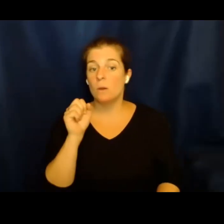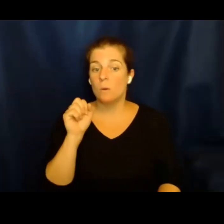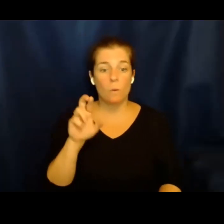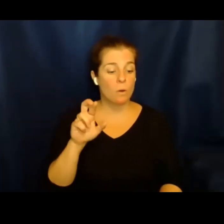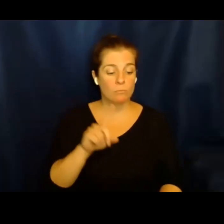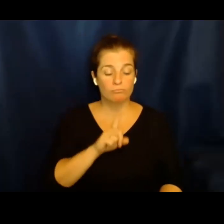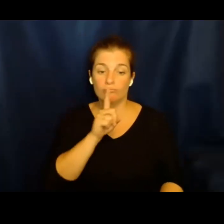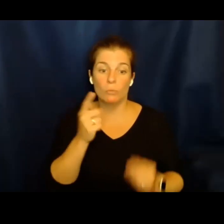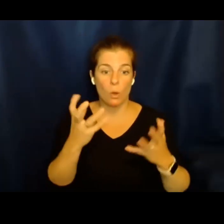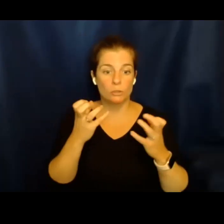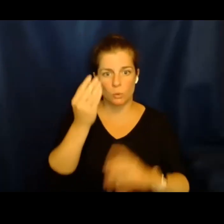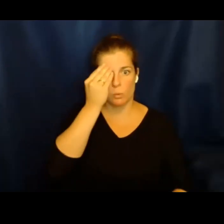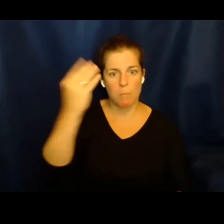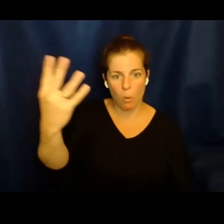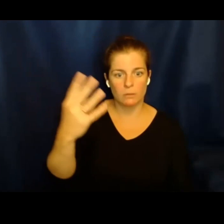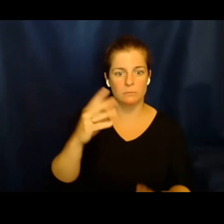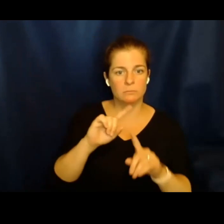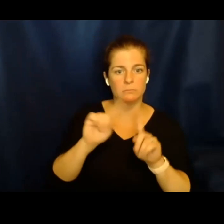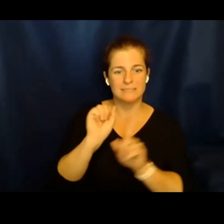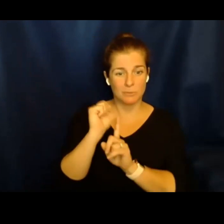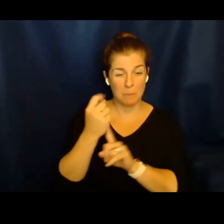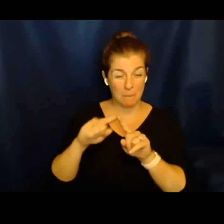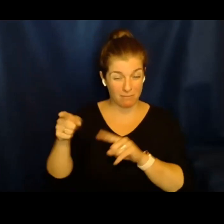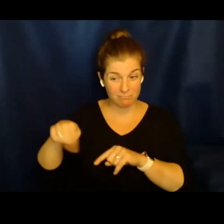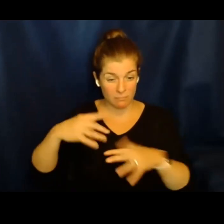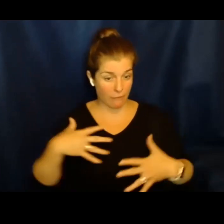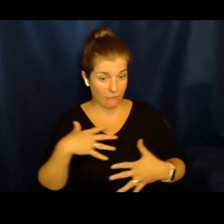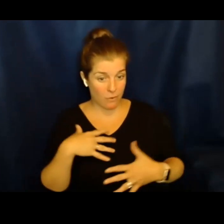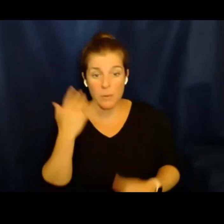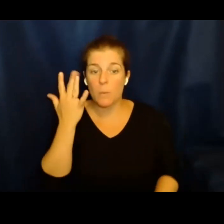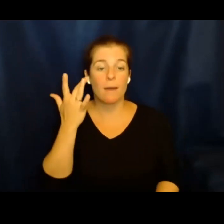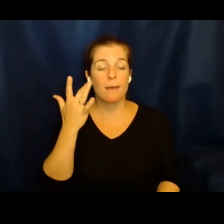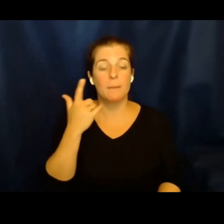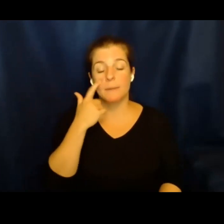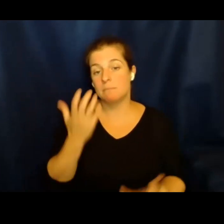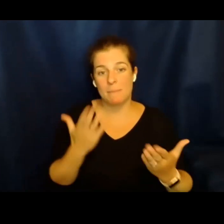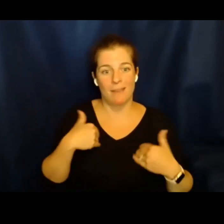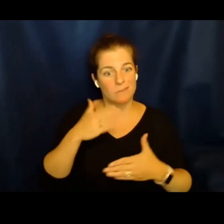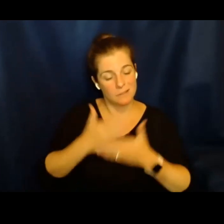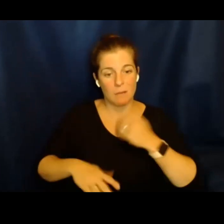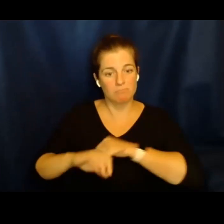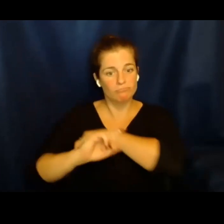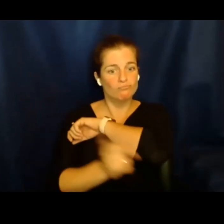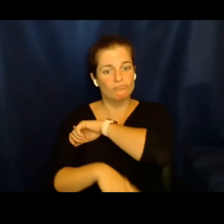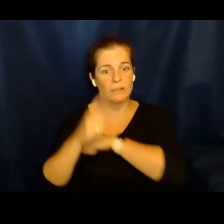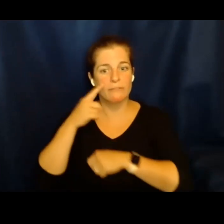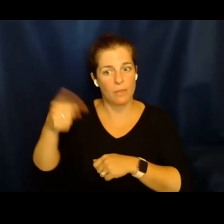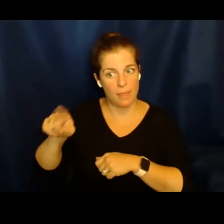report these situations, but they're afraid because there might be some consequences for them back home.